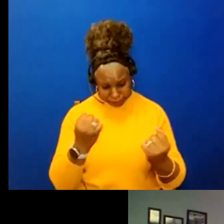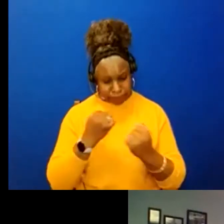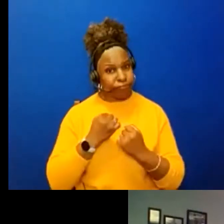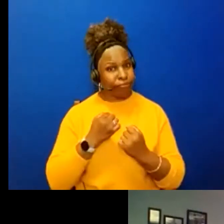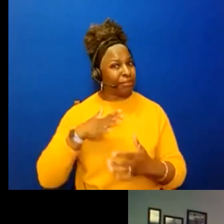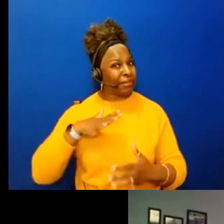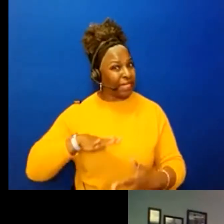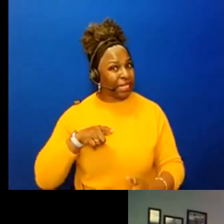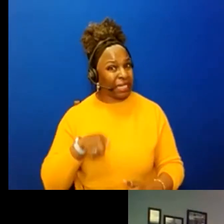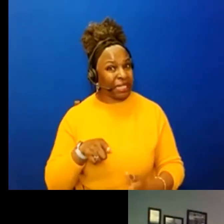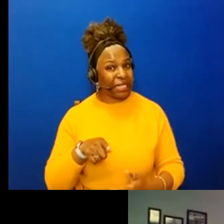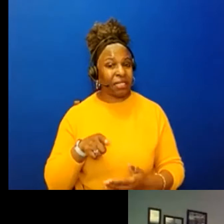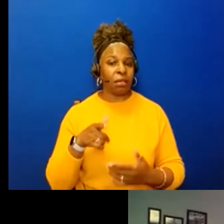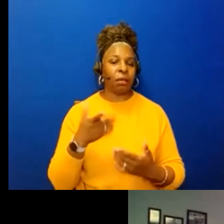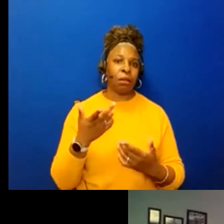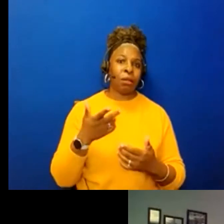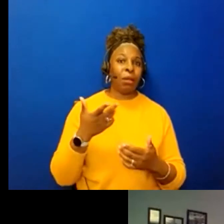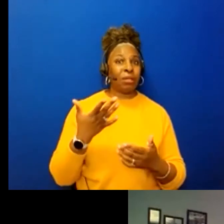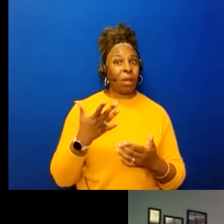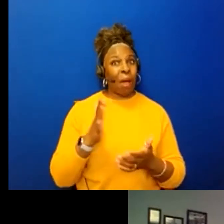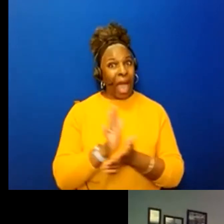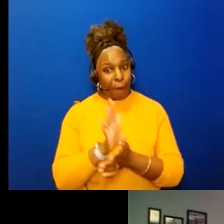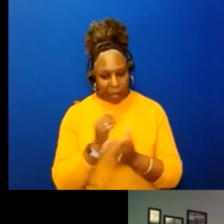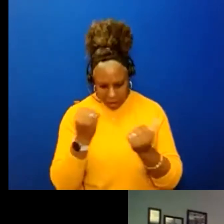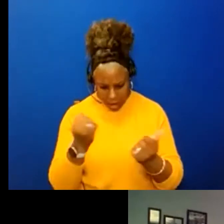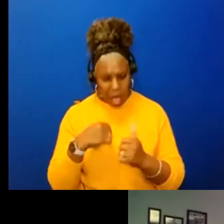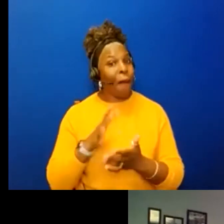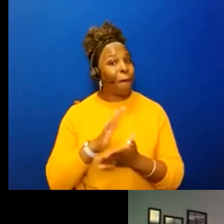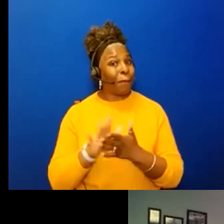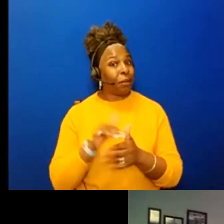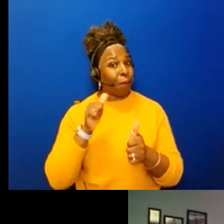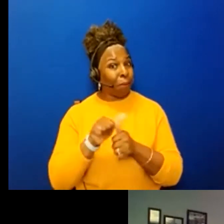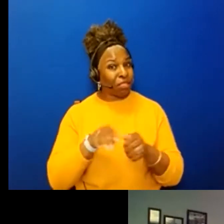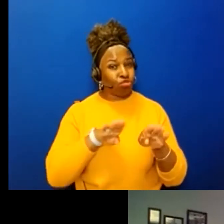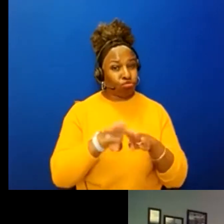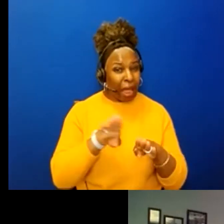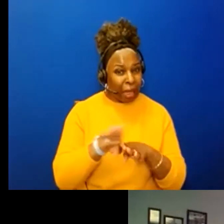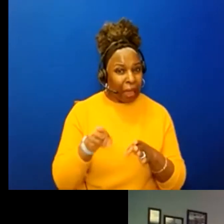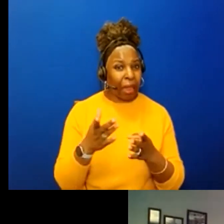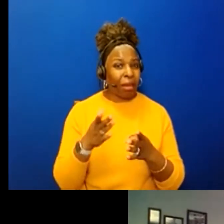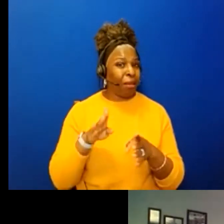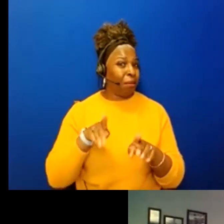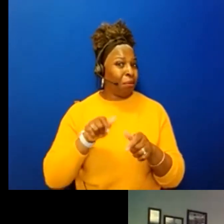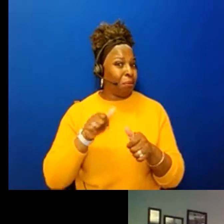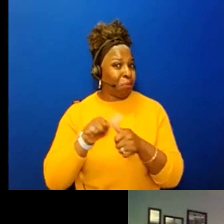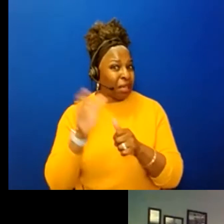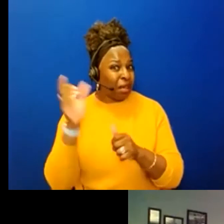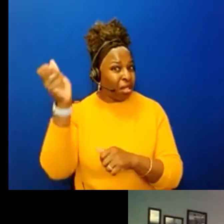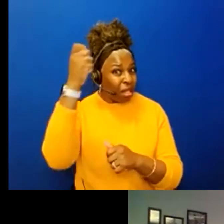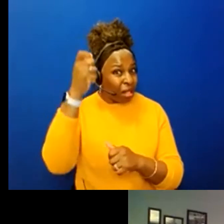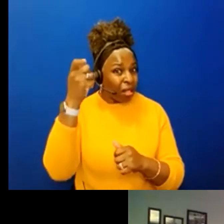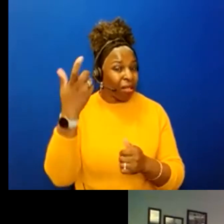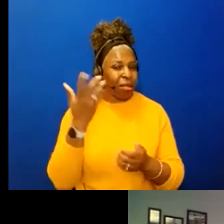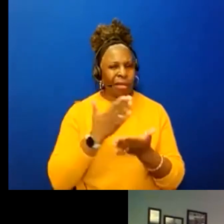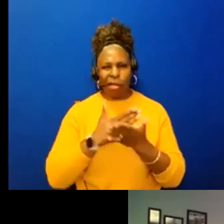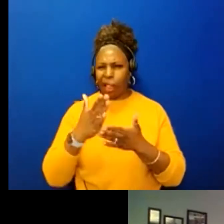then leads to better training. Better training leads to faster boats. So for me, in my world, it's a kind of quite a clear process. And I